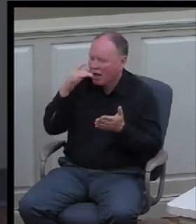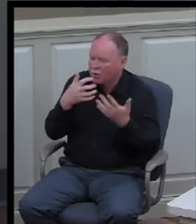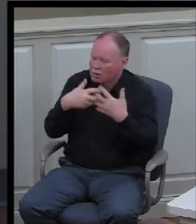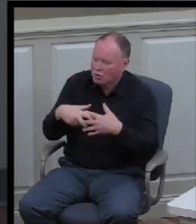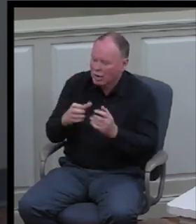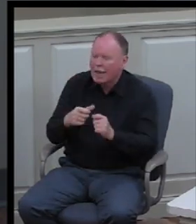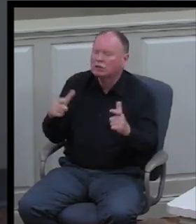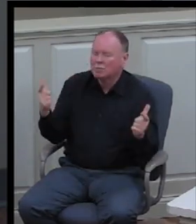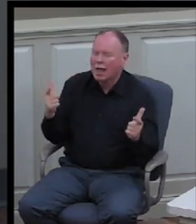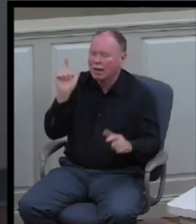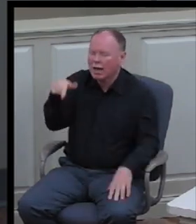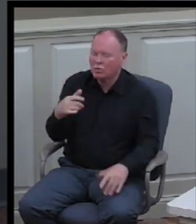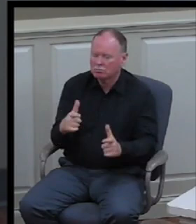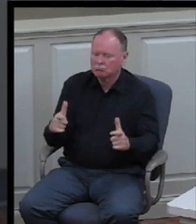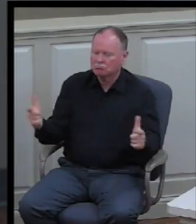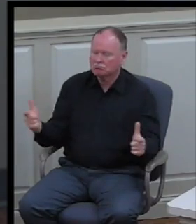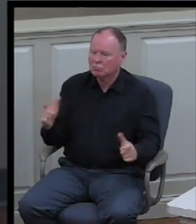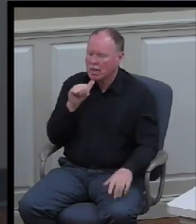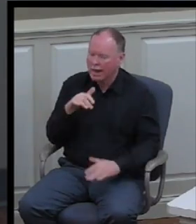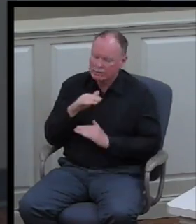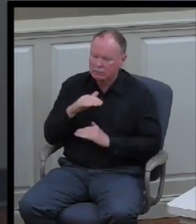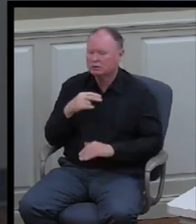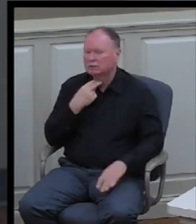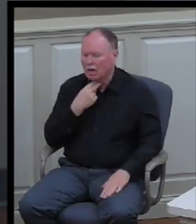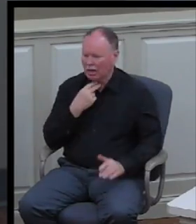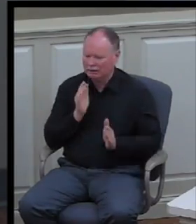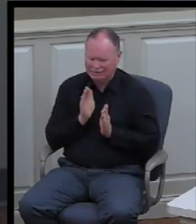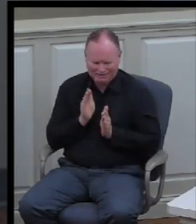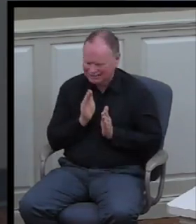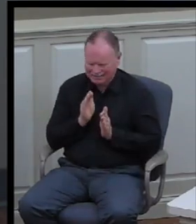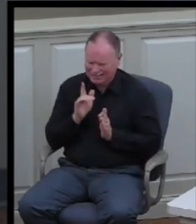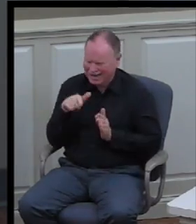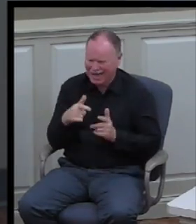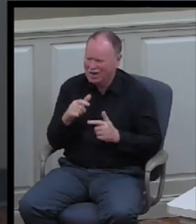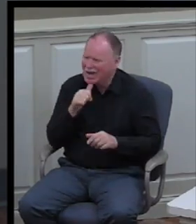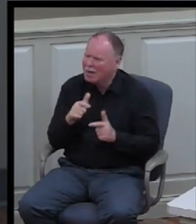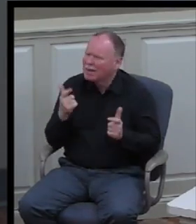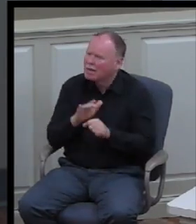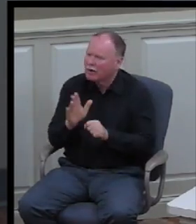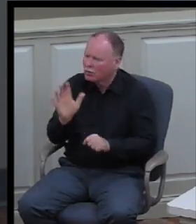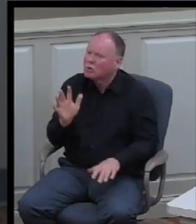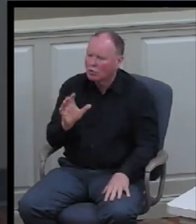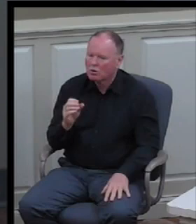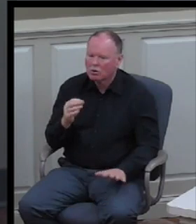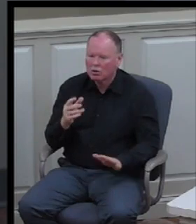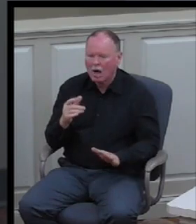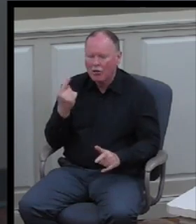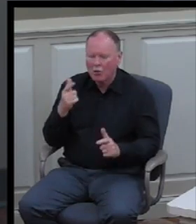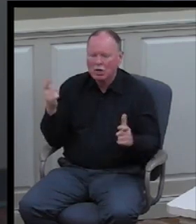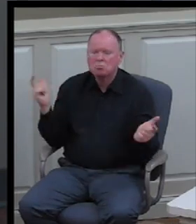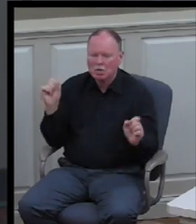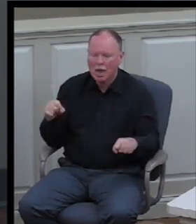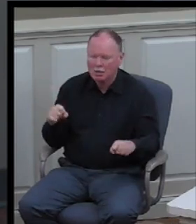grow. We would not be stuck in a footprint that doesn't work. And something that the community